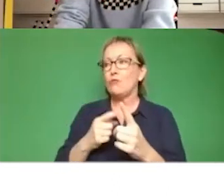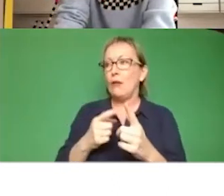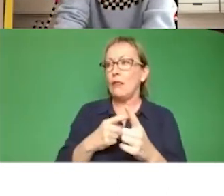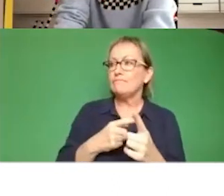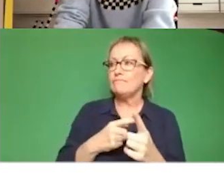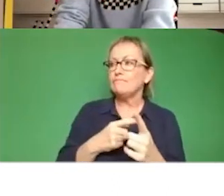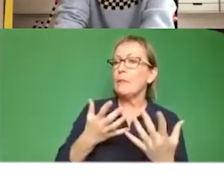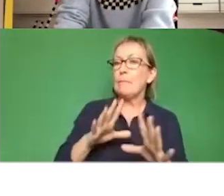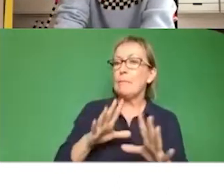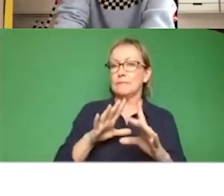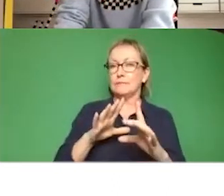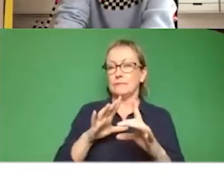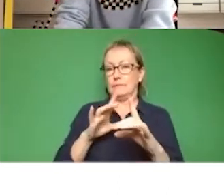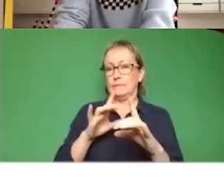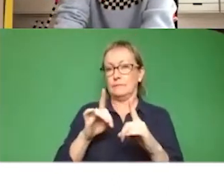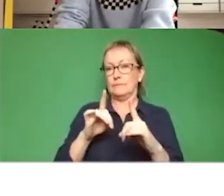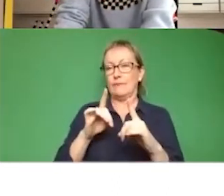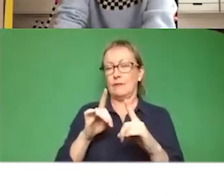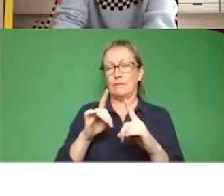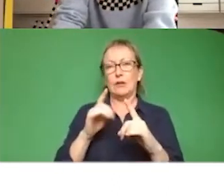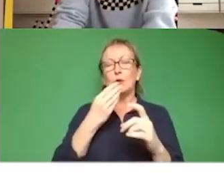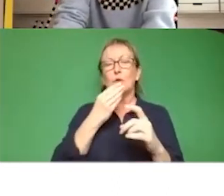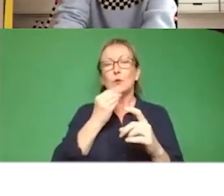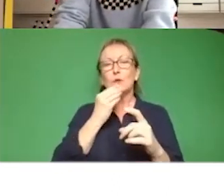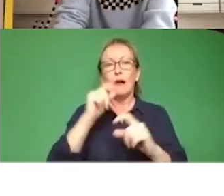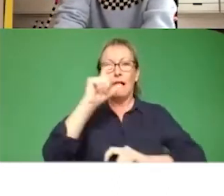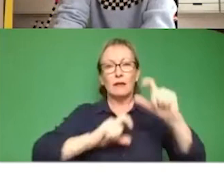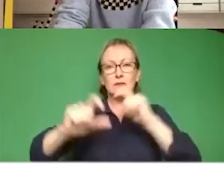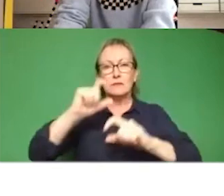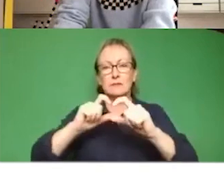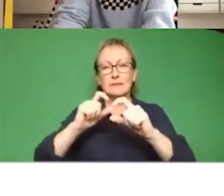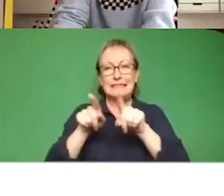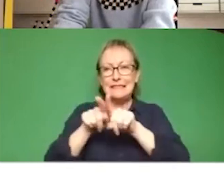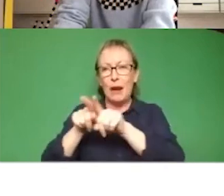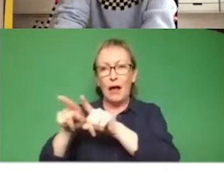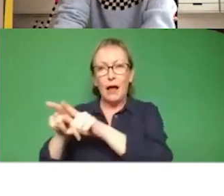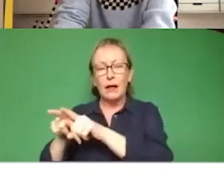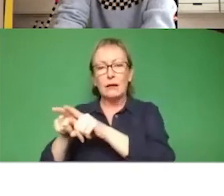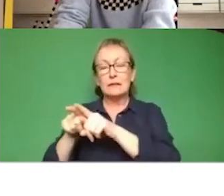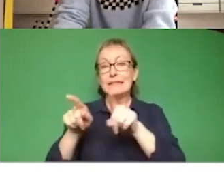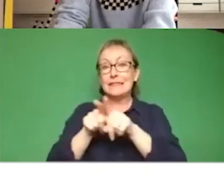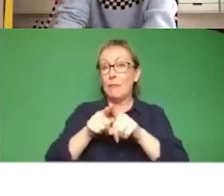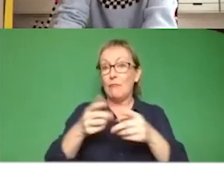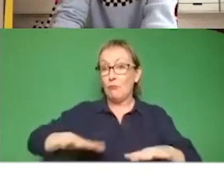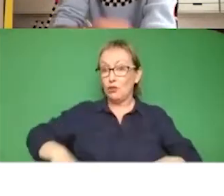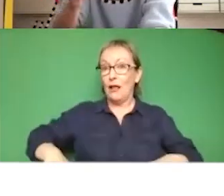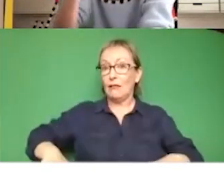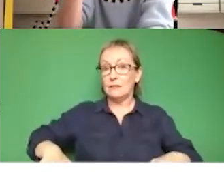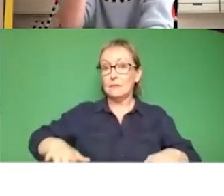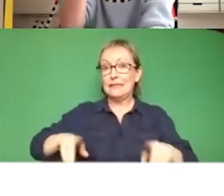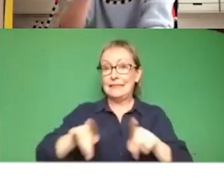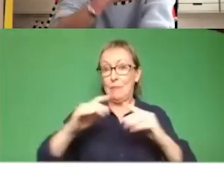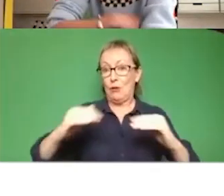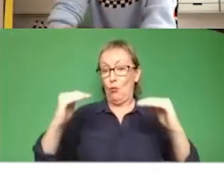certain colour palette. I mean, I don't know. Yeah. I mean, you look at things that I've done as a kid and it's always been the same thing. I think